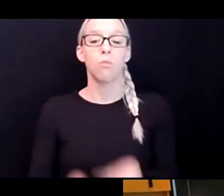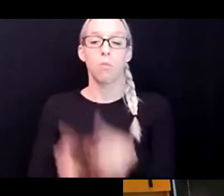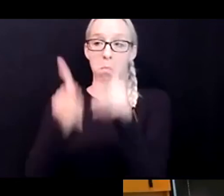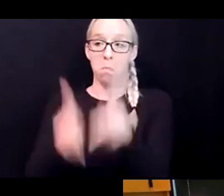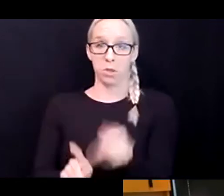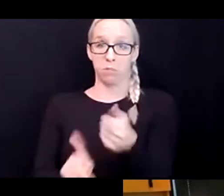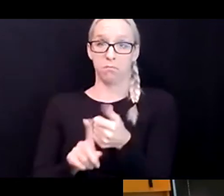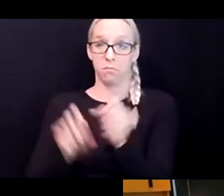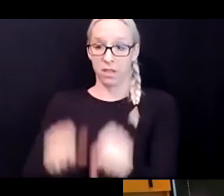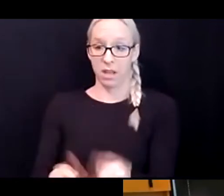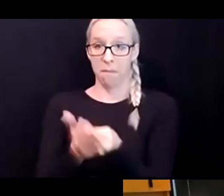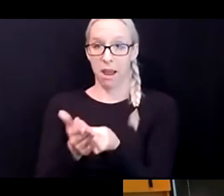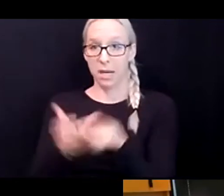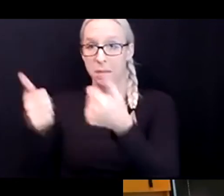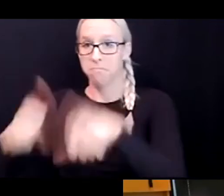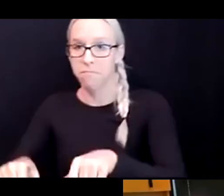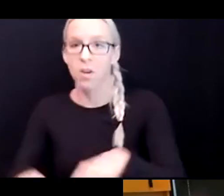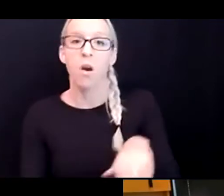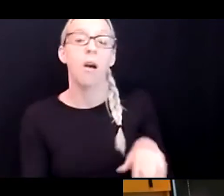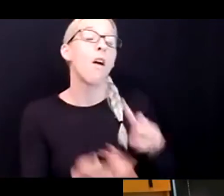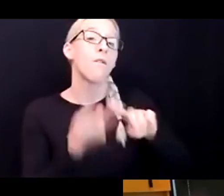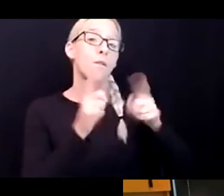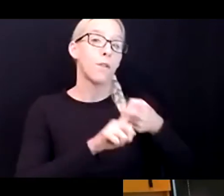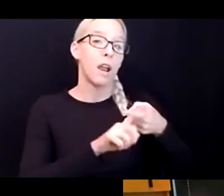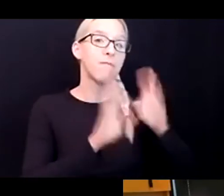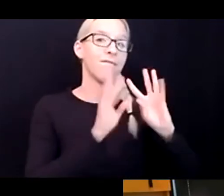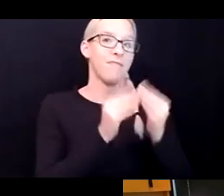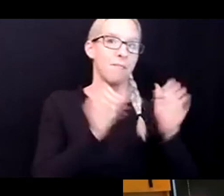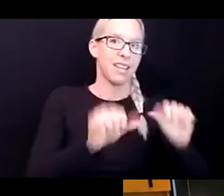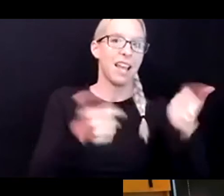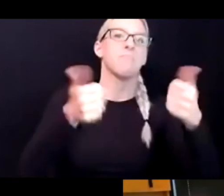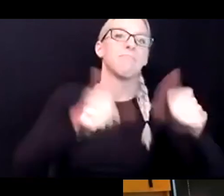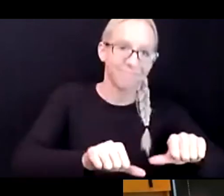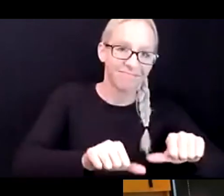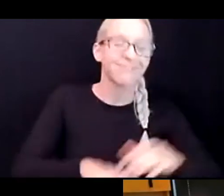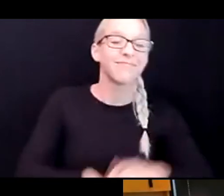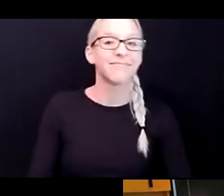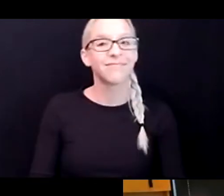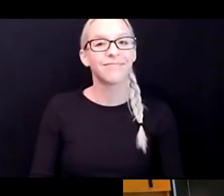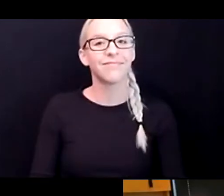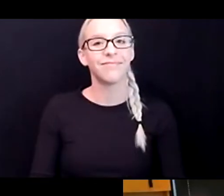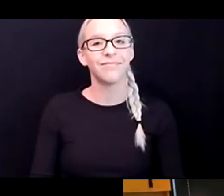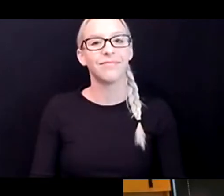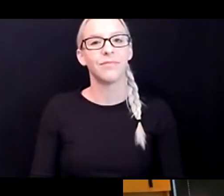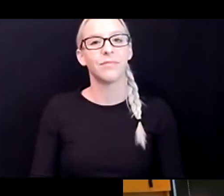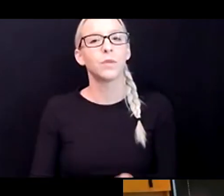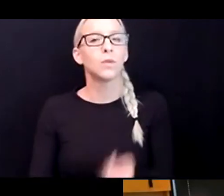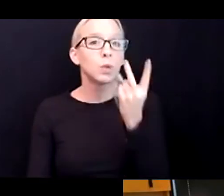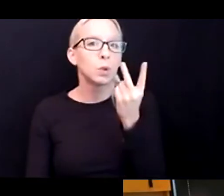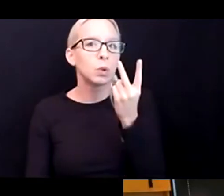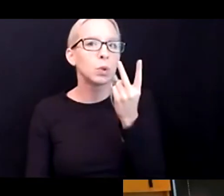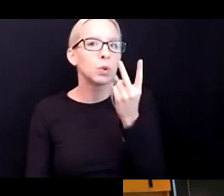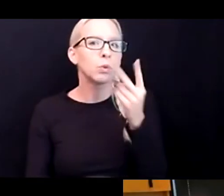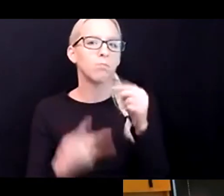could be a family or friend contributing to their account. Primarily, there's two primary ways to get funds in the